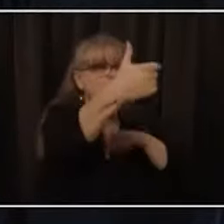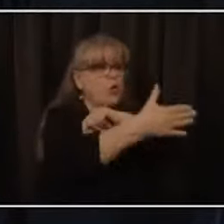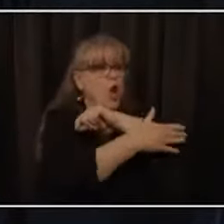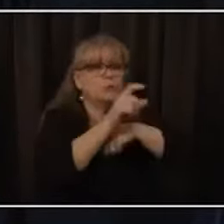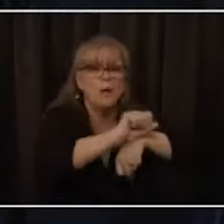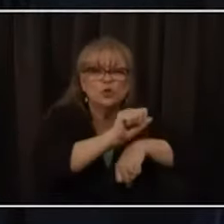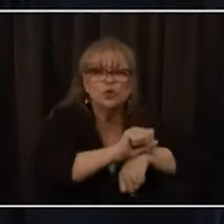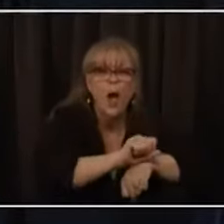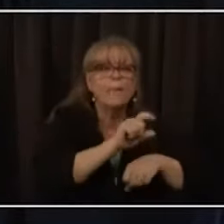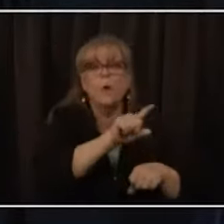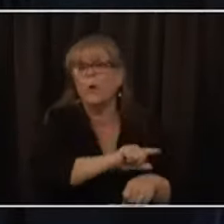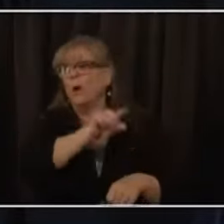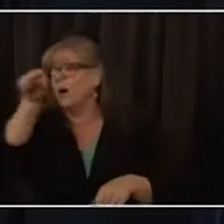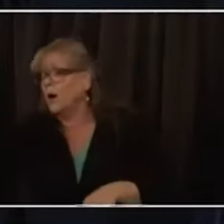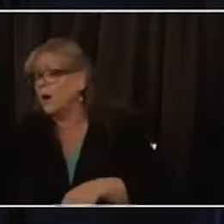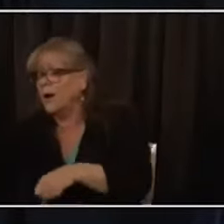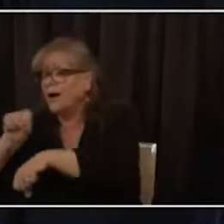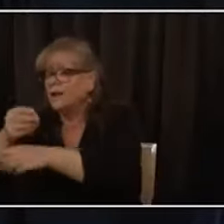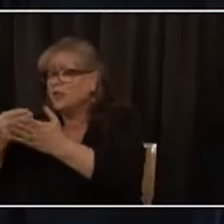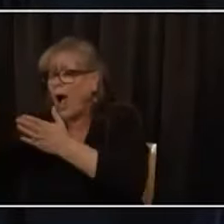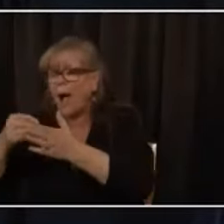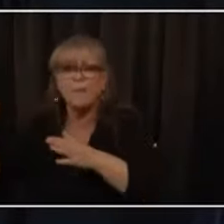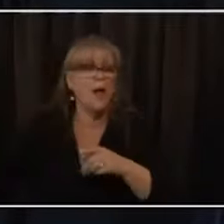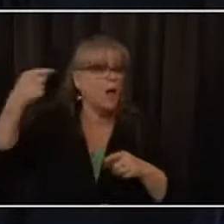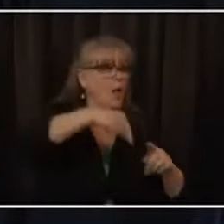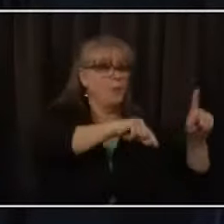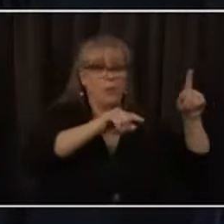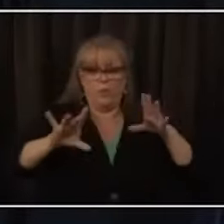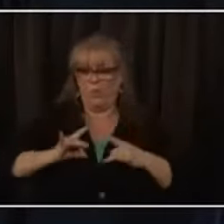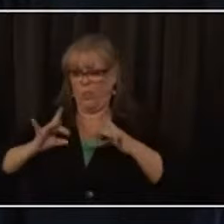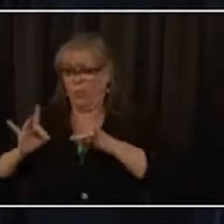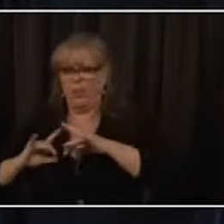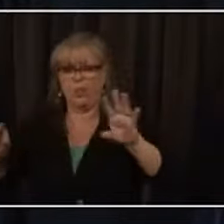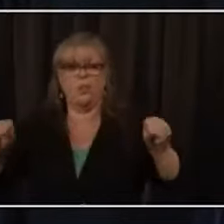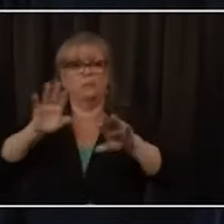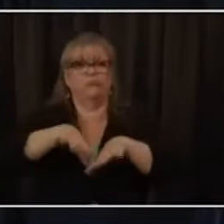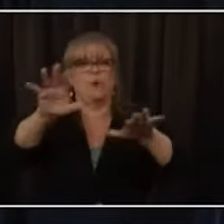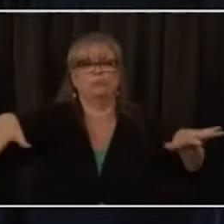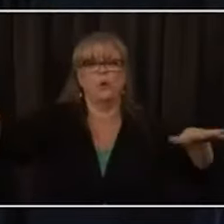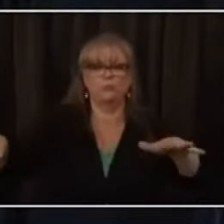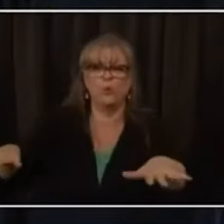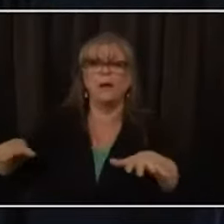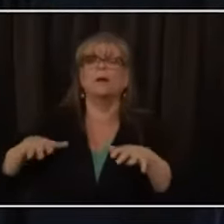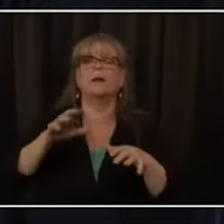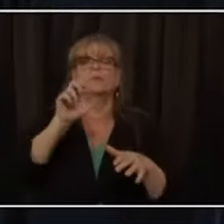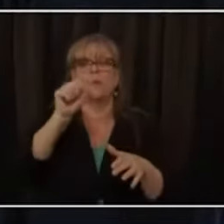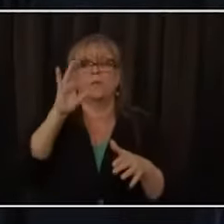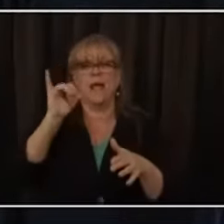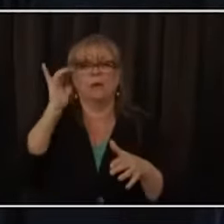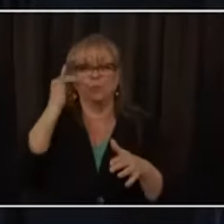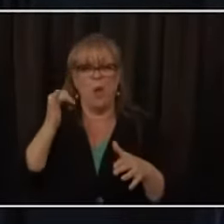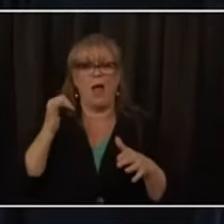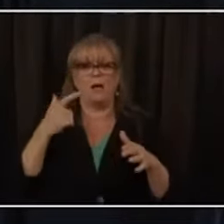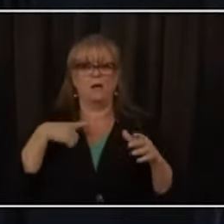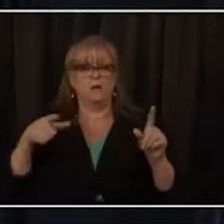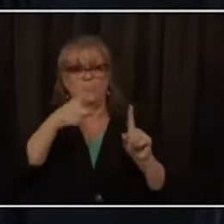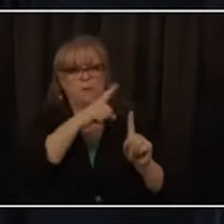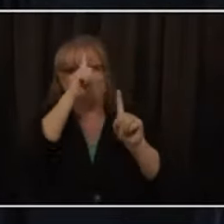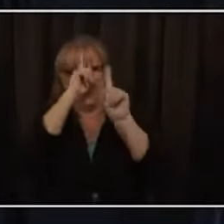And then, of course, finally, we really think this is going to be a path to get us back to where we all want to be, which is safely and fully